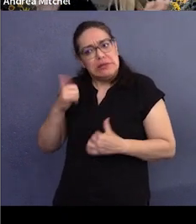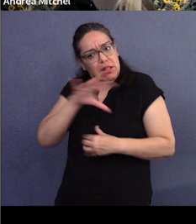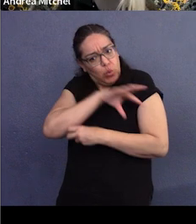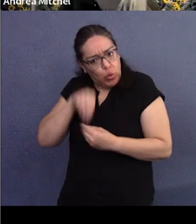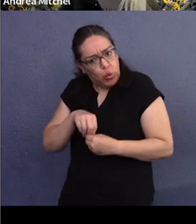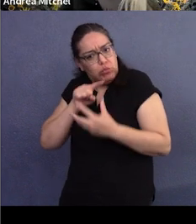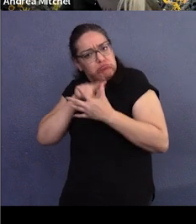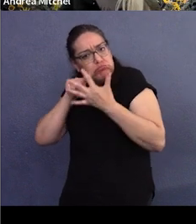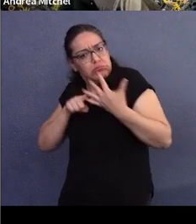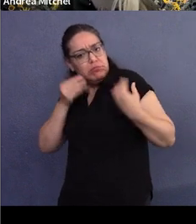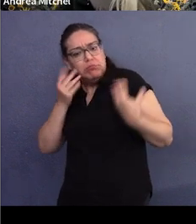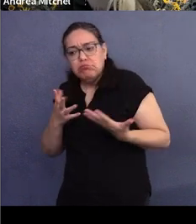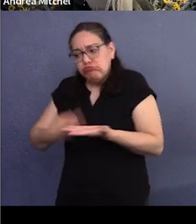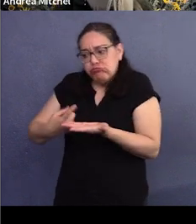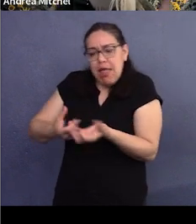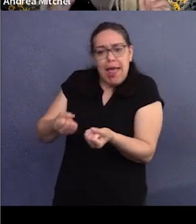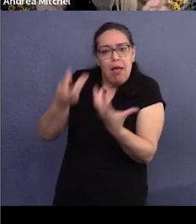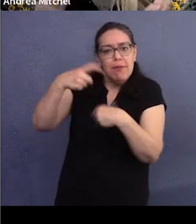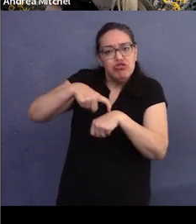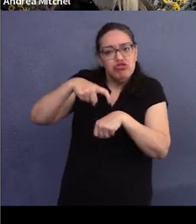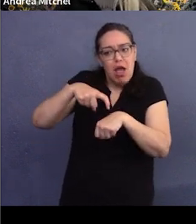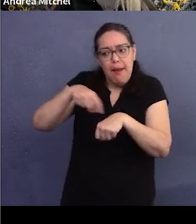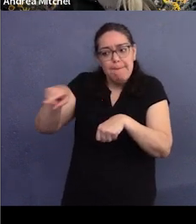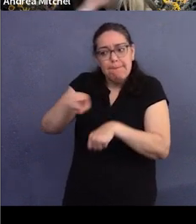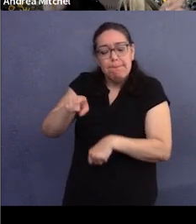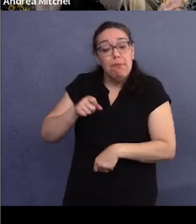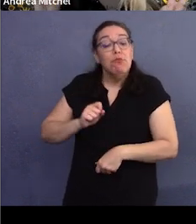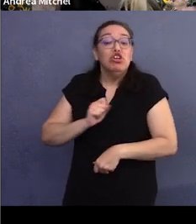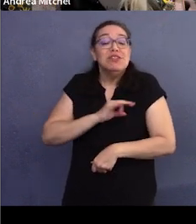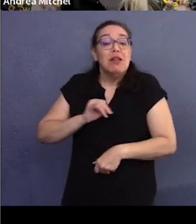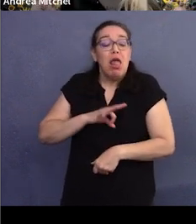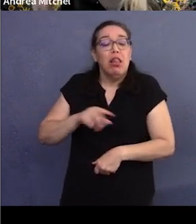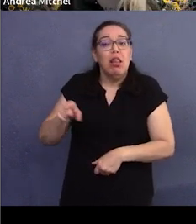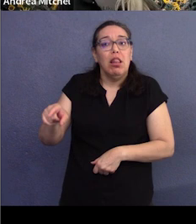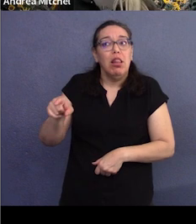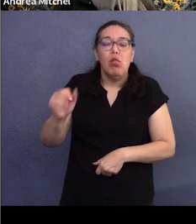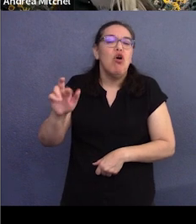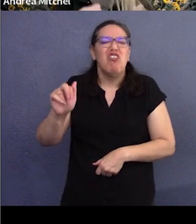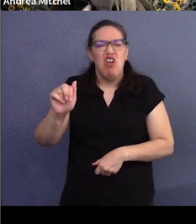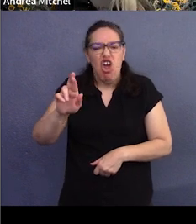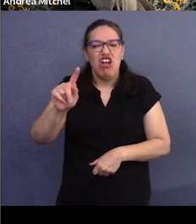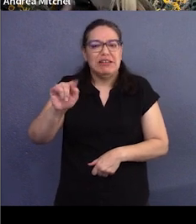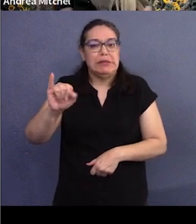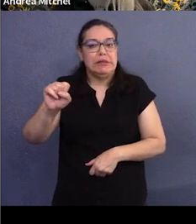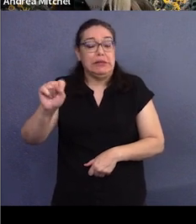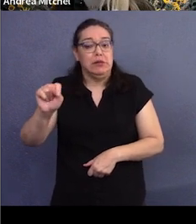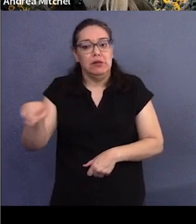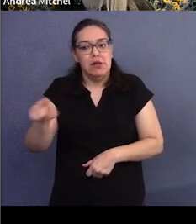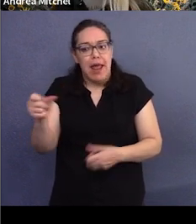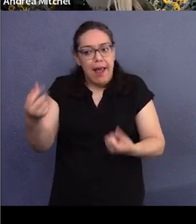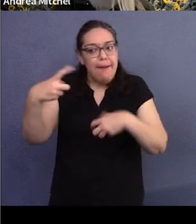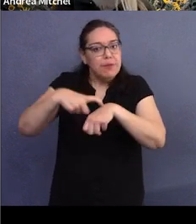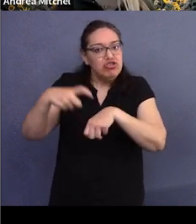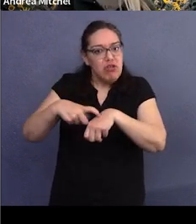the amount of time the person is going to be spending for personnel, or the artists, the amount of time the artist is going